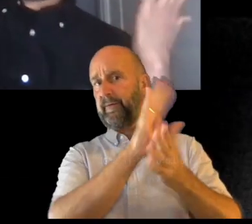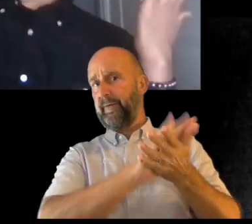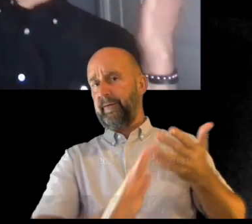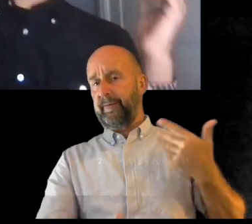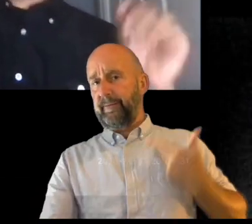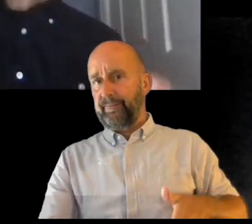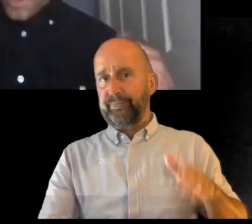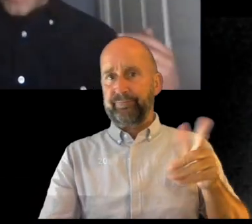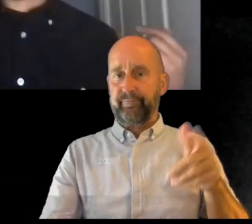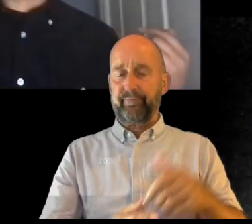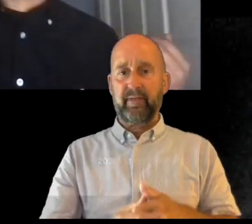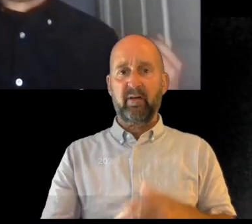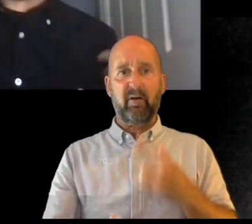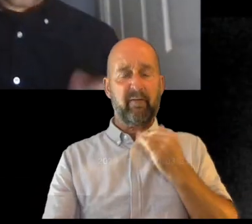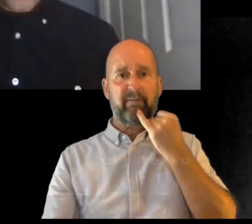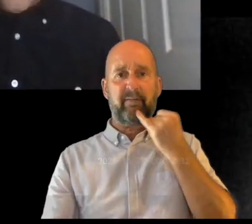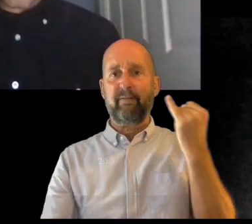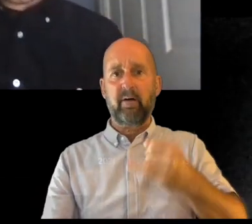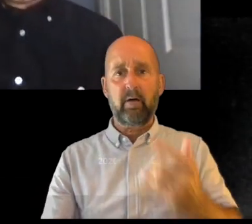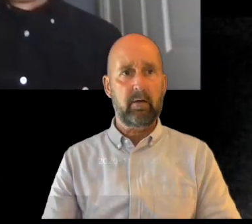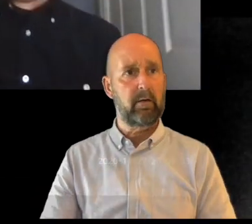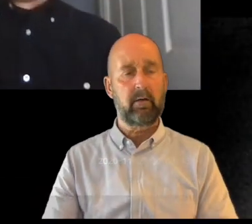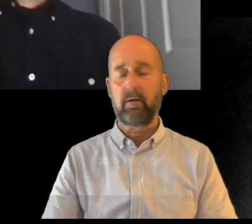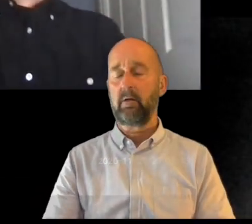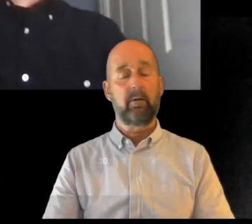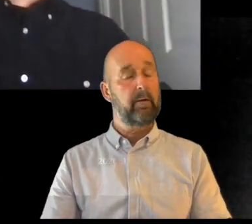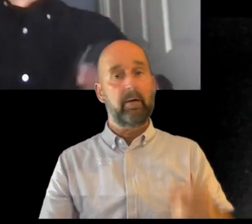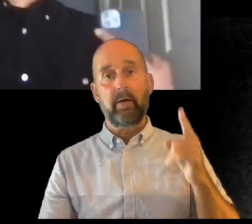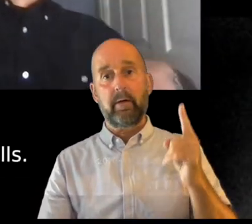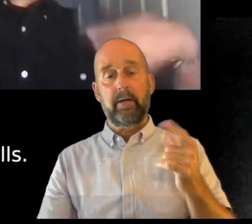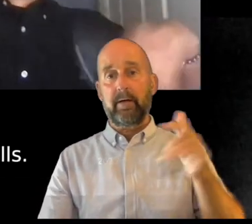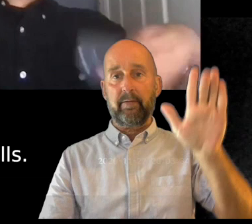Amir. Fuck's sake. With his